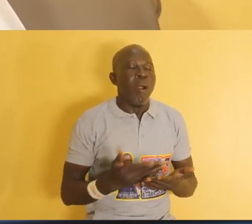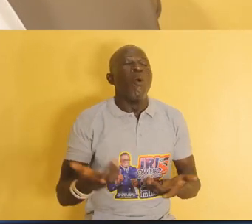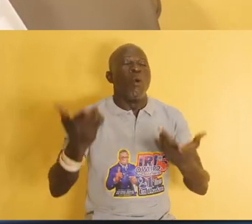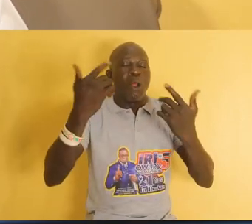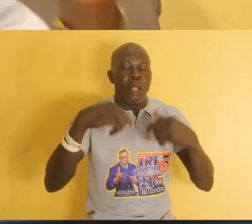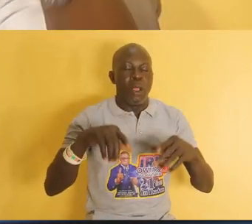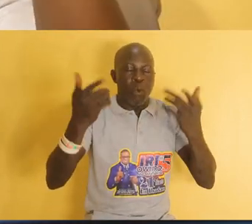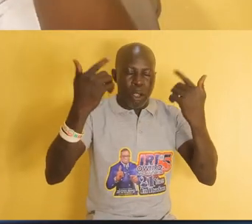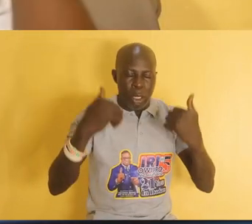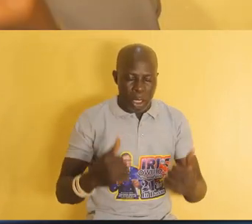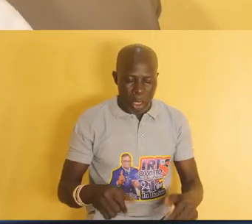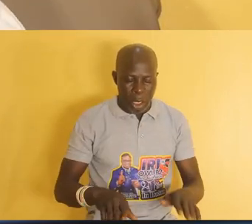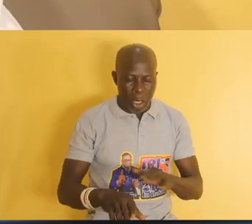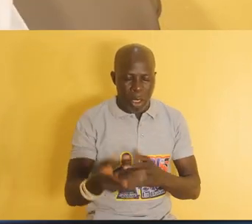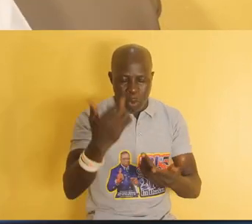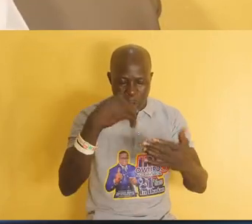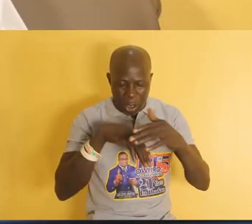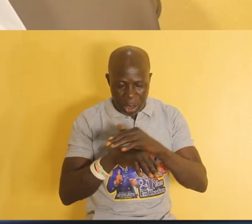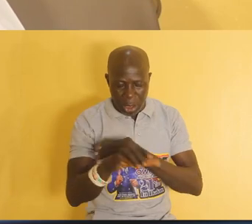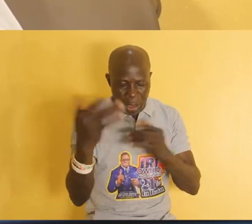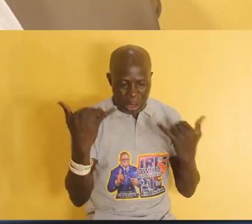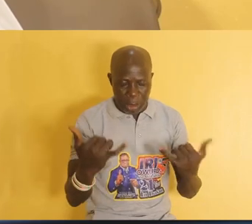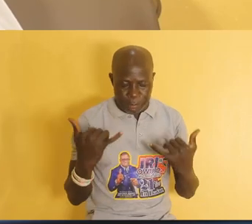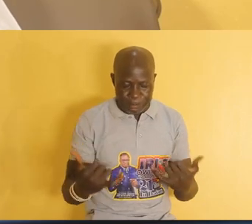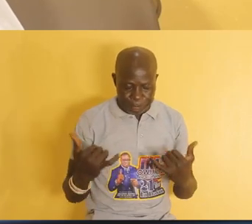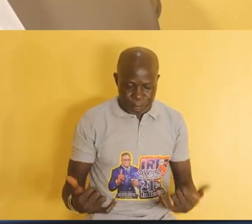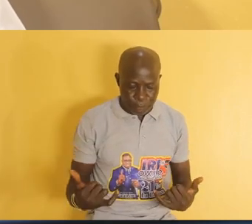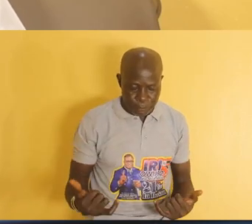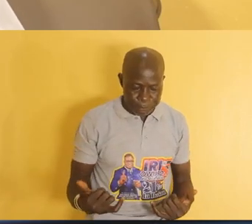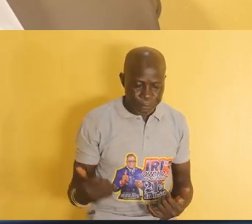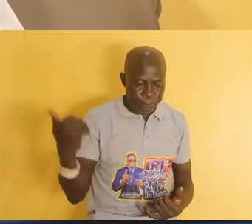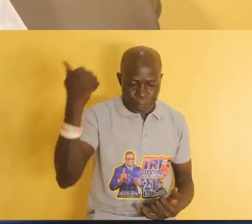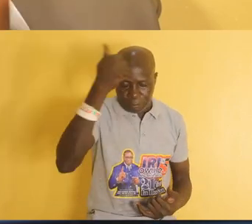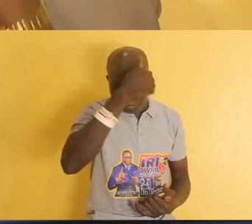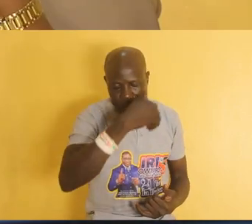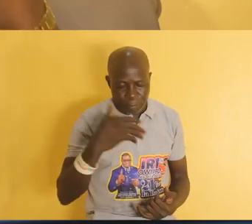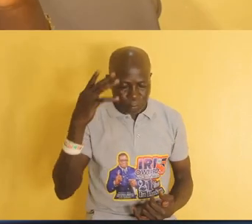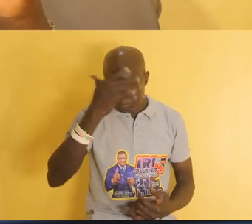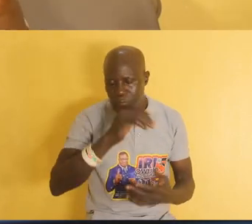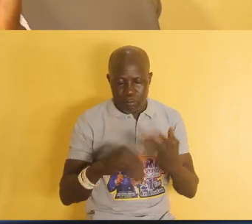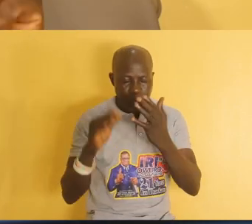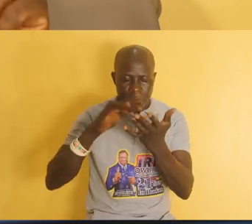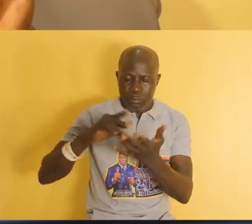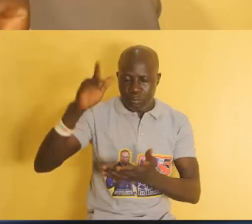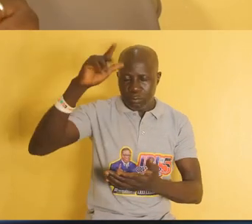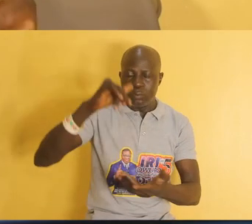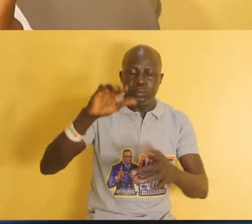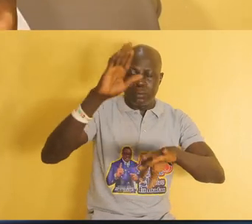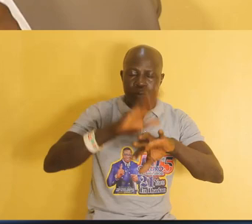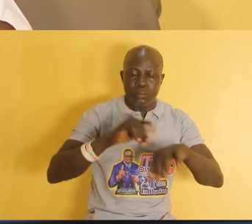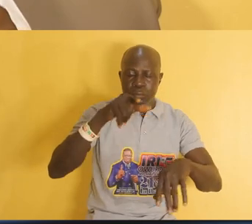a wole wole wole ni si si e wa